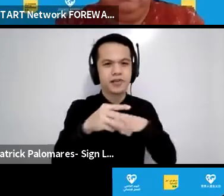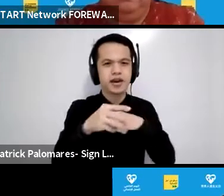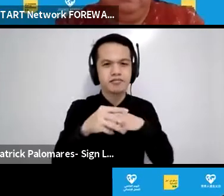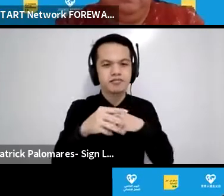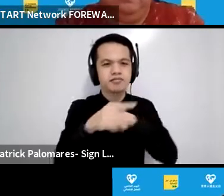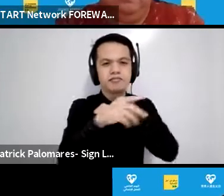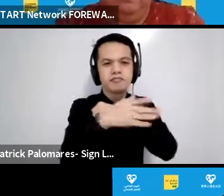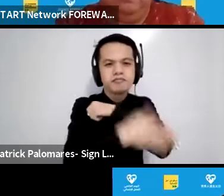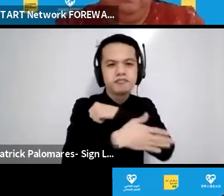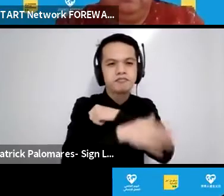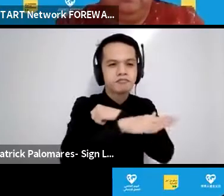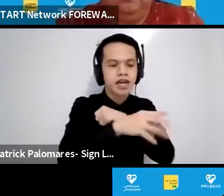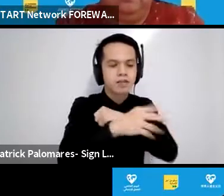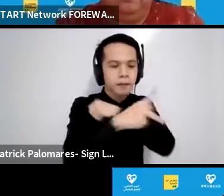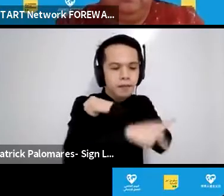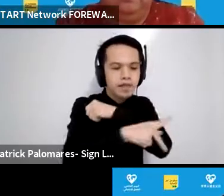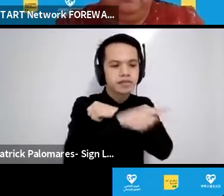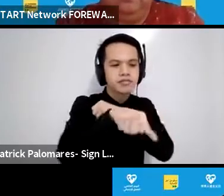Maguindanao.